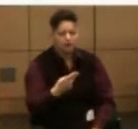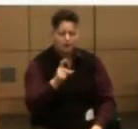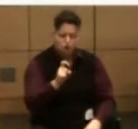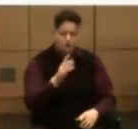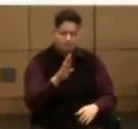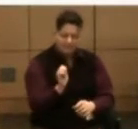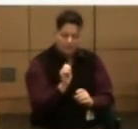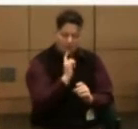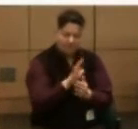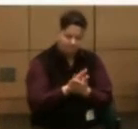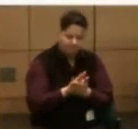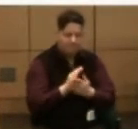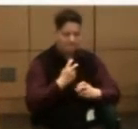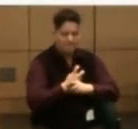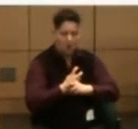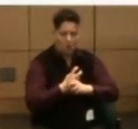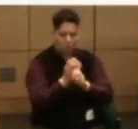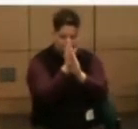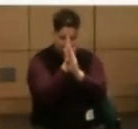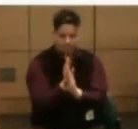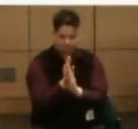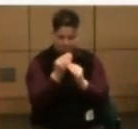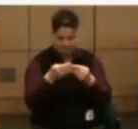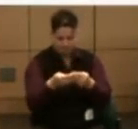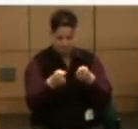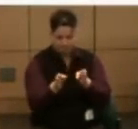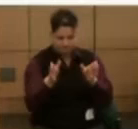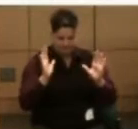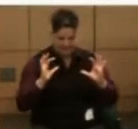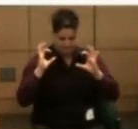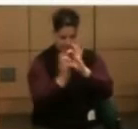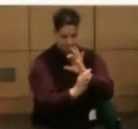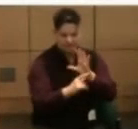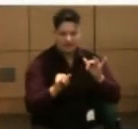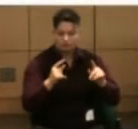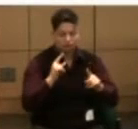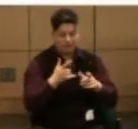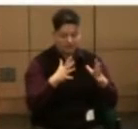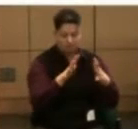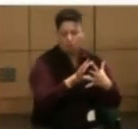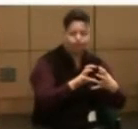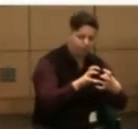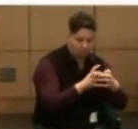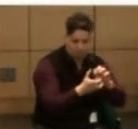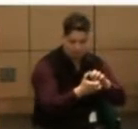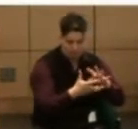distinct bony partitions and canals.